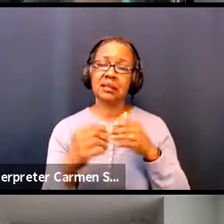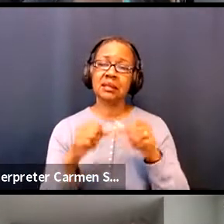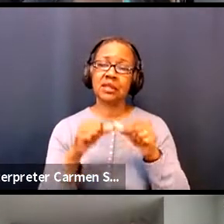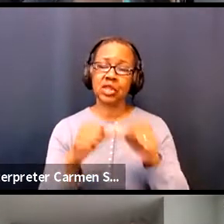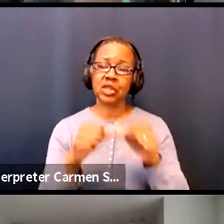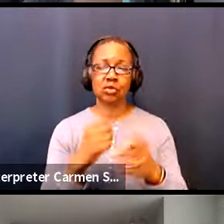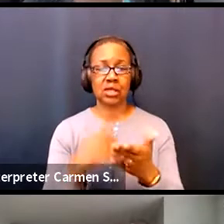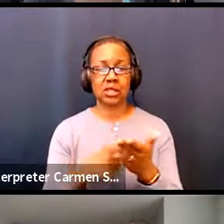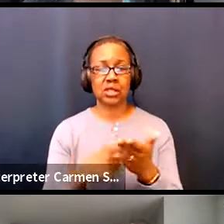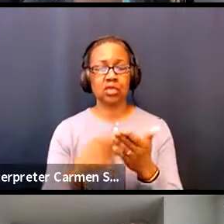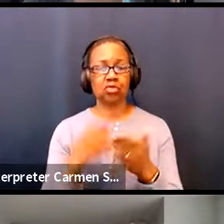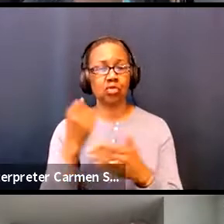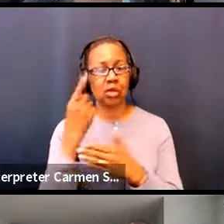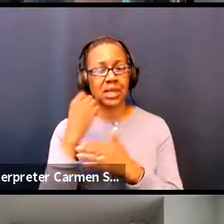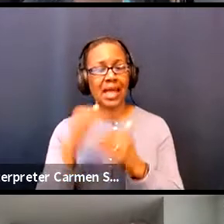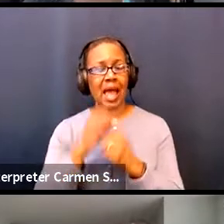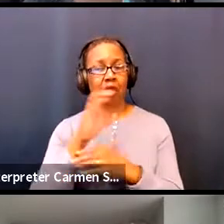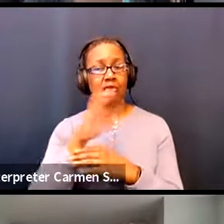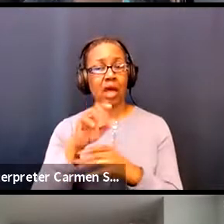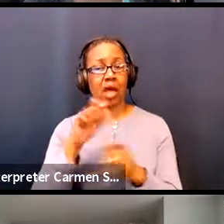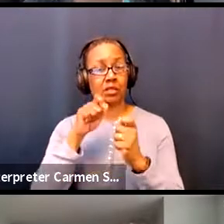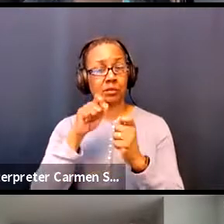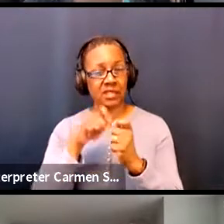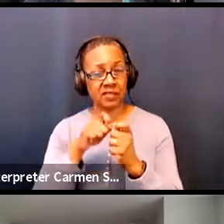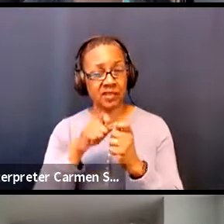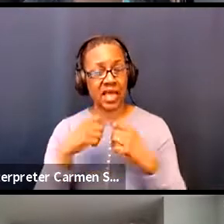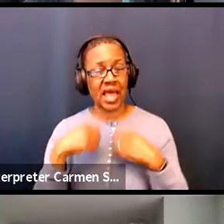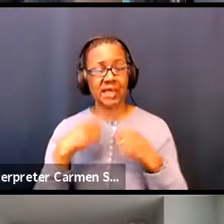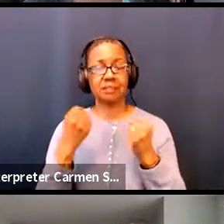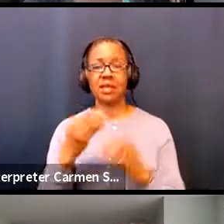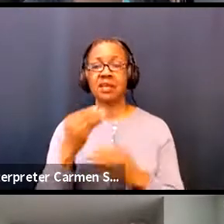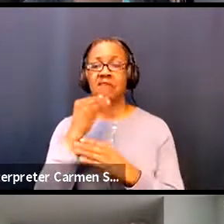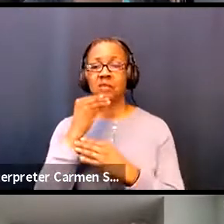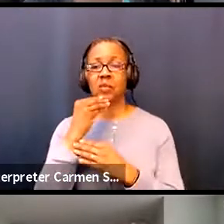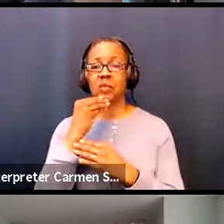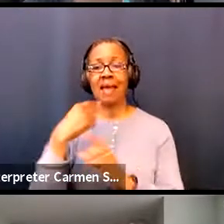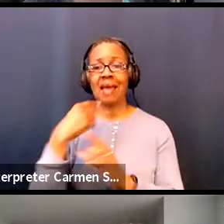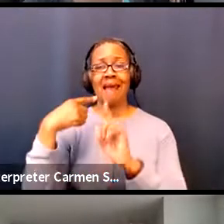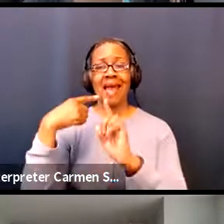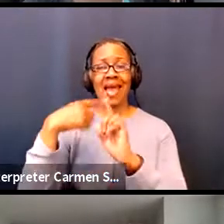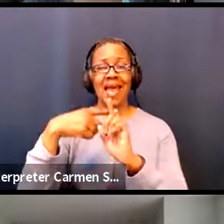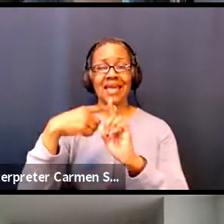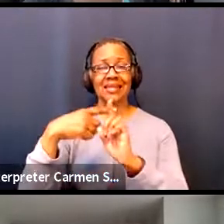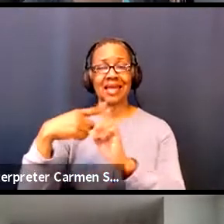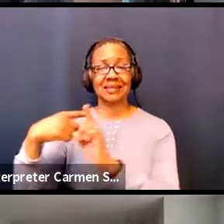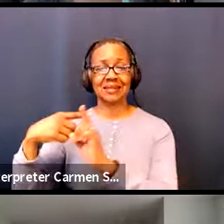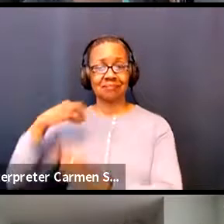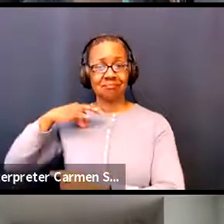Chicago in particular has so many food assets that are not necessarily